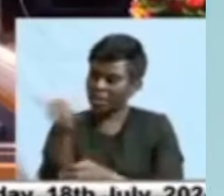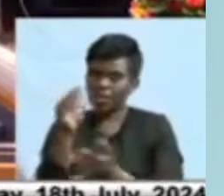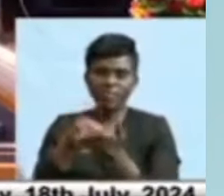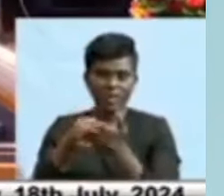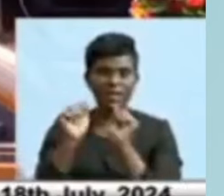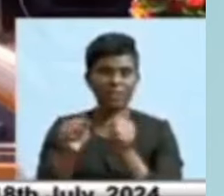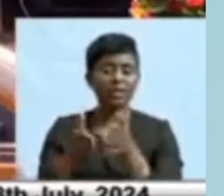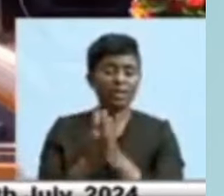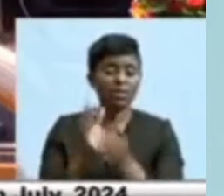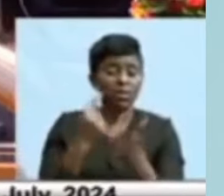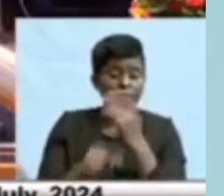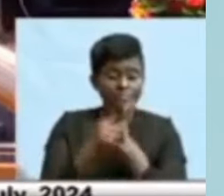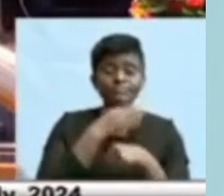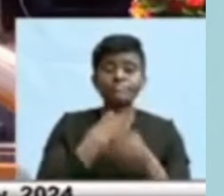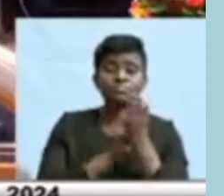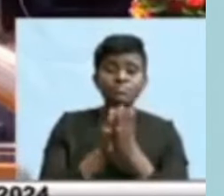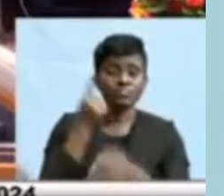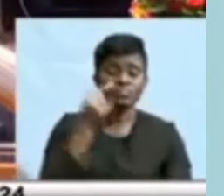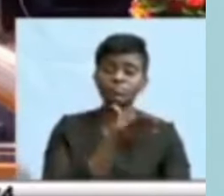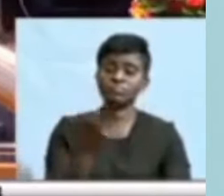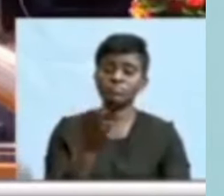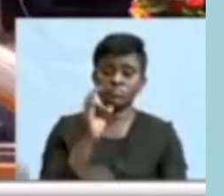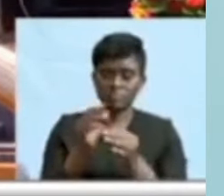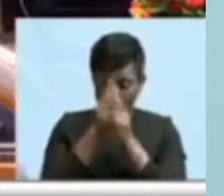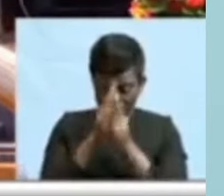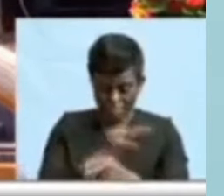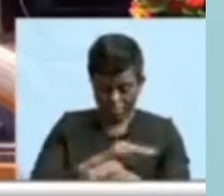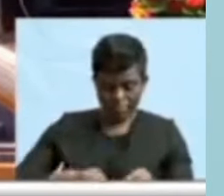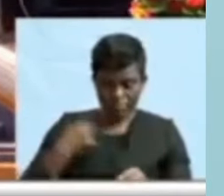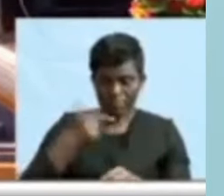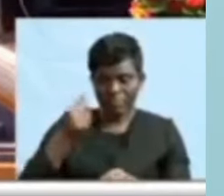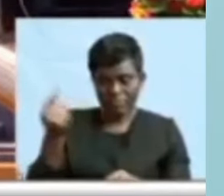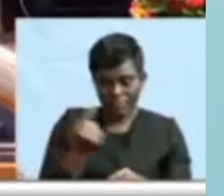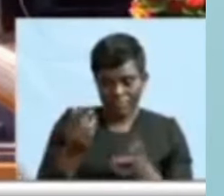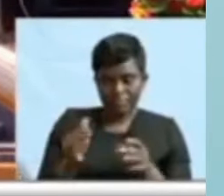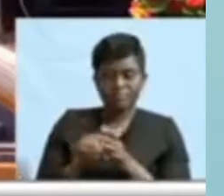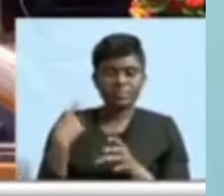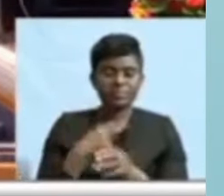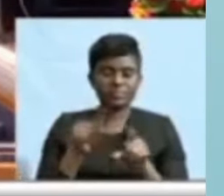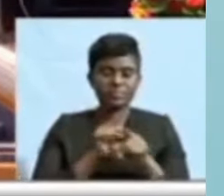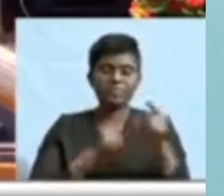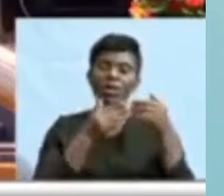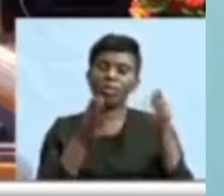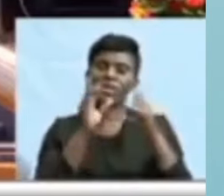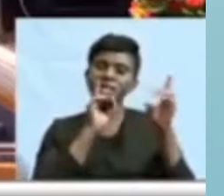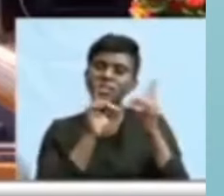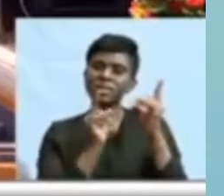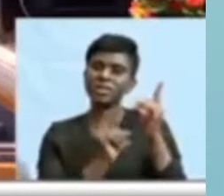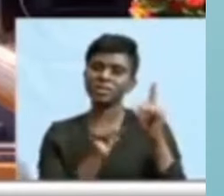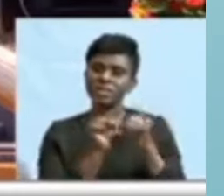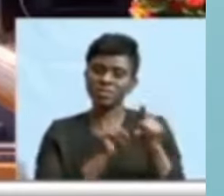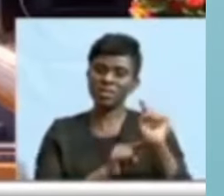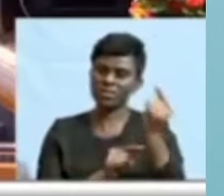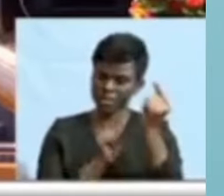matter that is of interest to them. If a honorable member comes to the floor of this house and opens a debate,